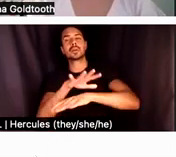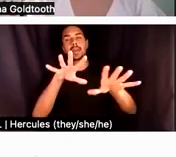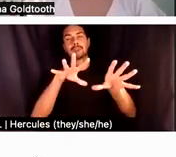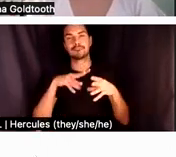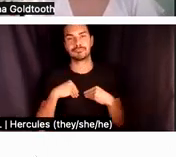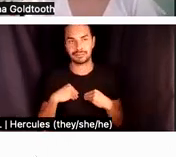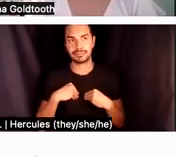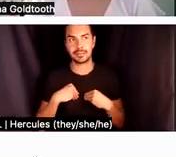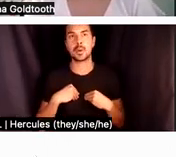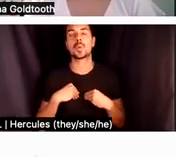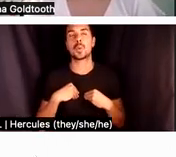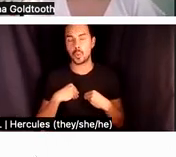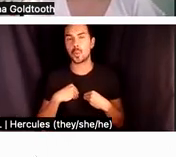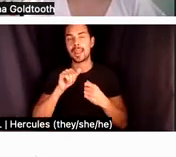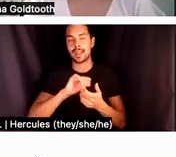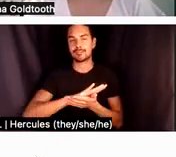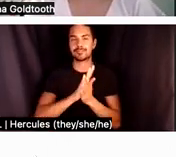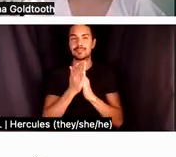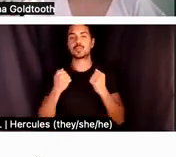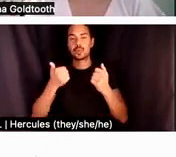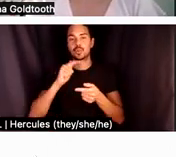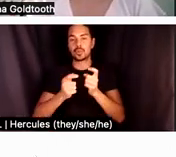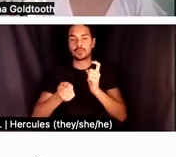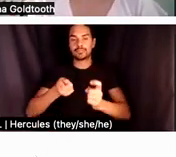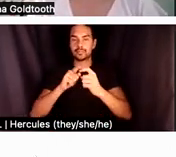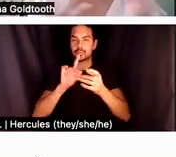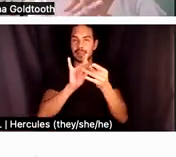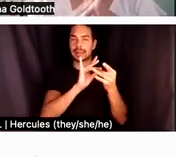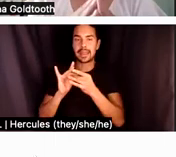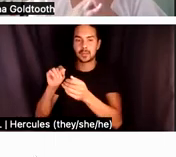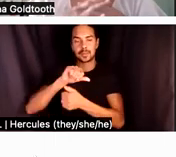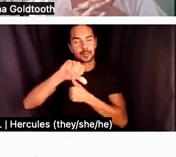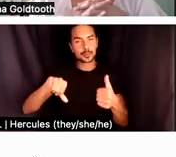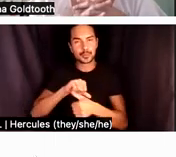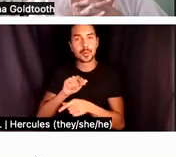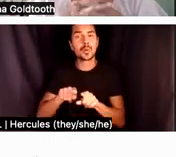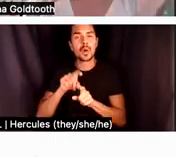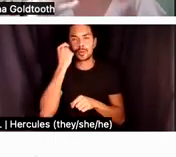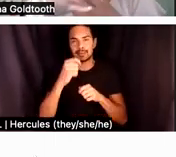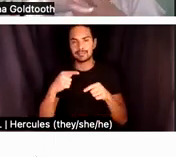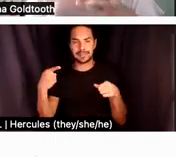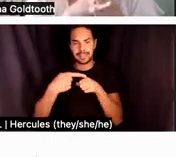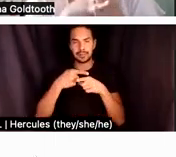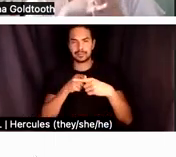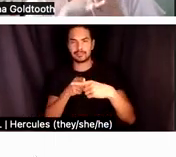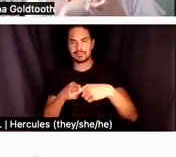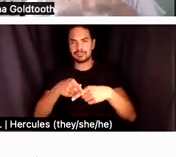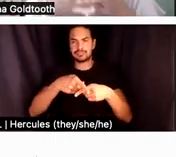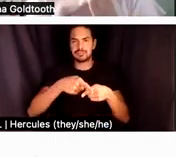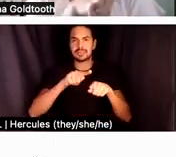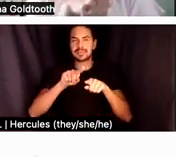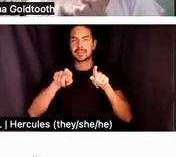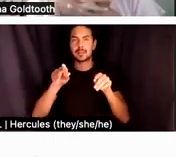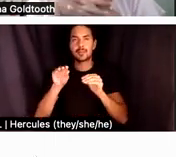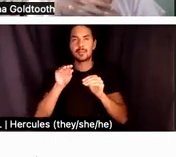like just the stronger that we could be. And also understanding the intersections of all these different movements, because